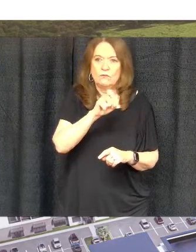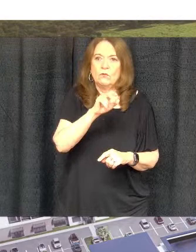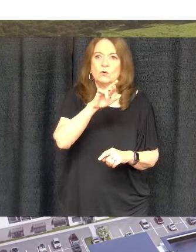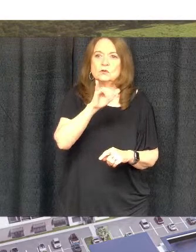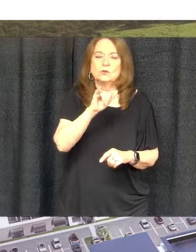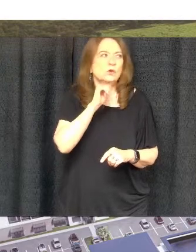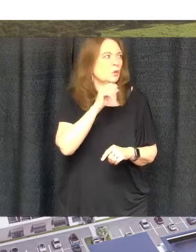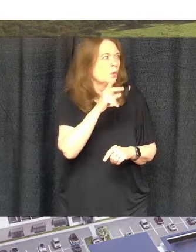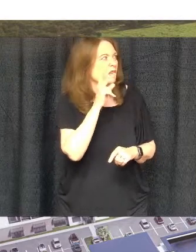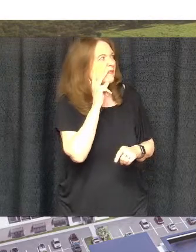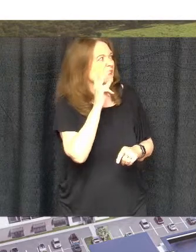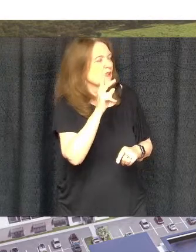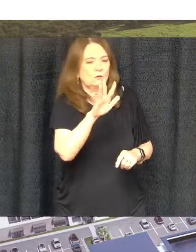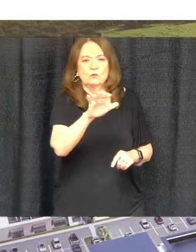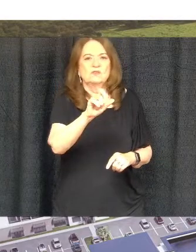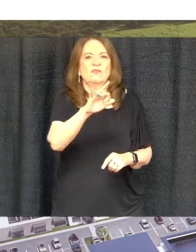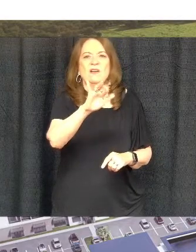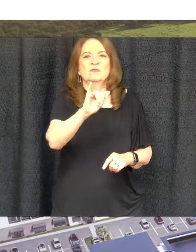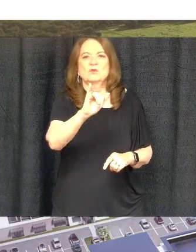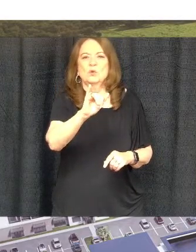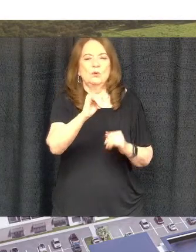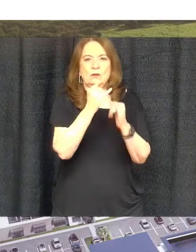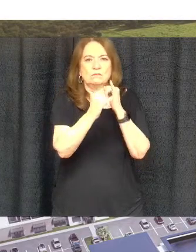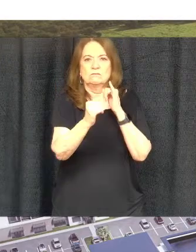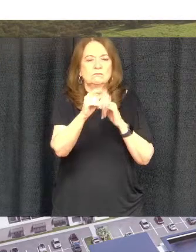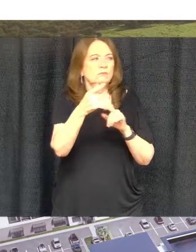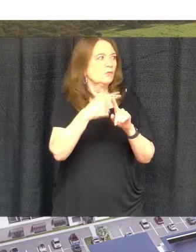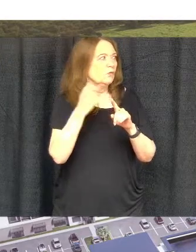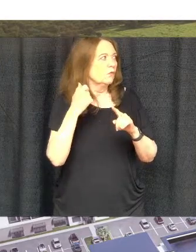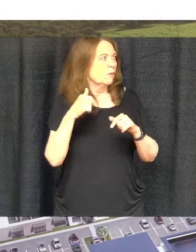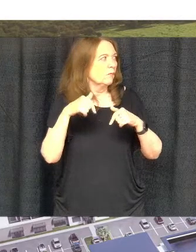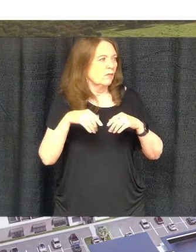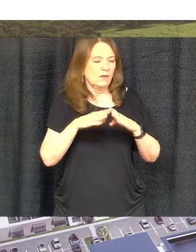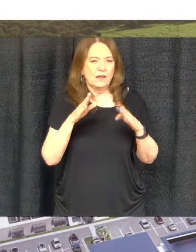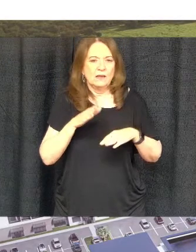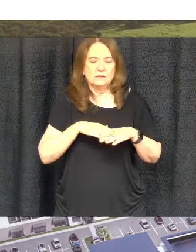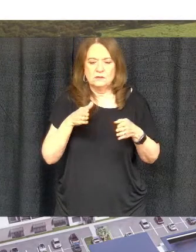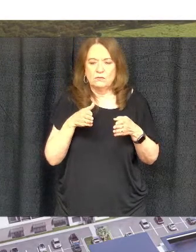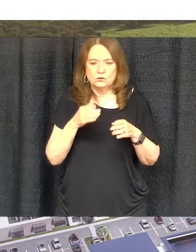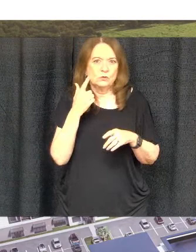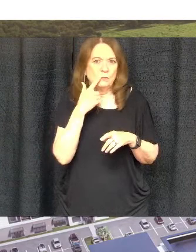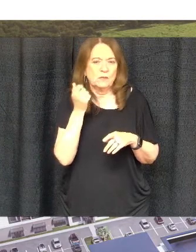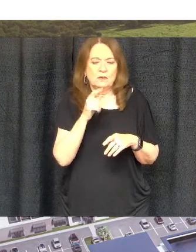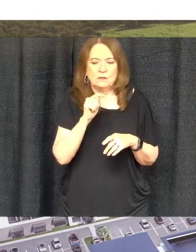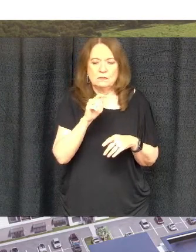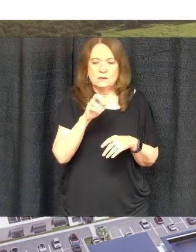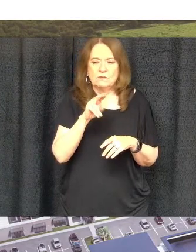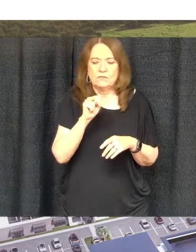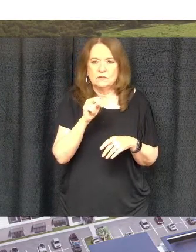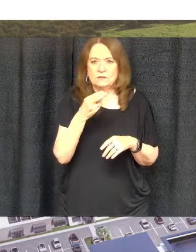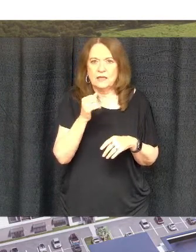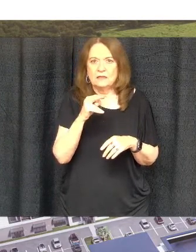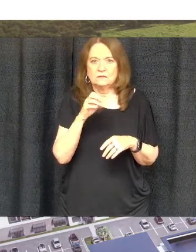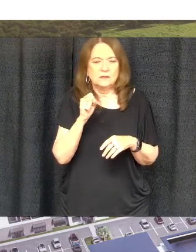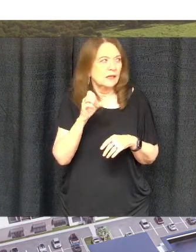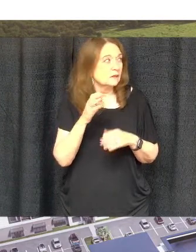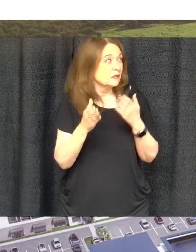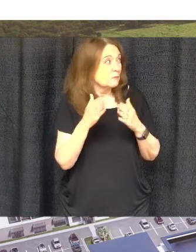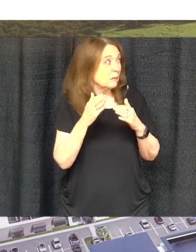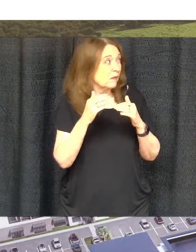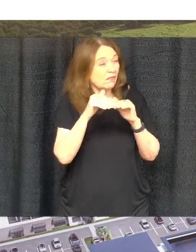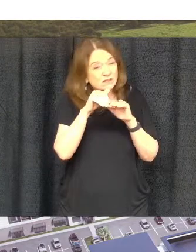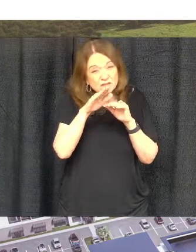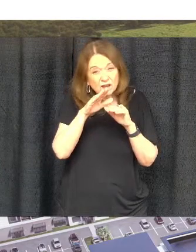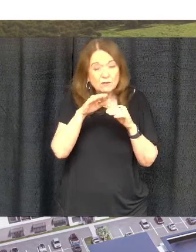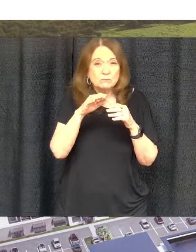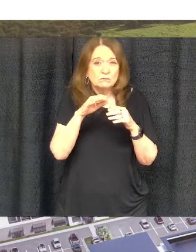won't even see those 5-story buildings behind there from the houses on the street because of the townhouses and maybe the top floor of the 4-story